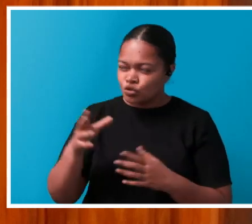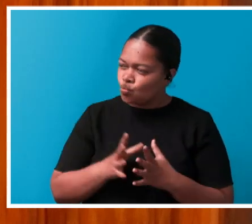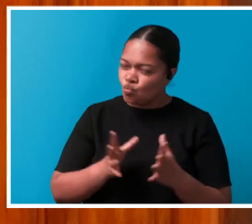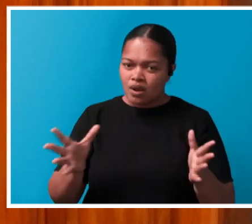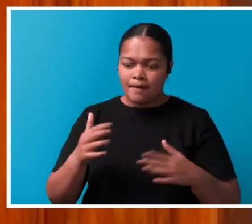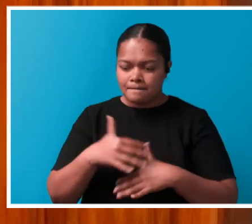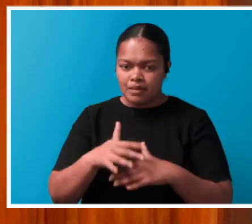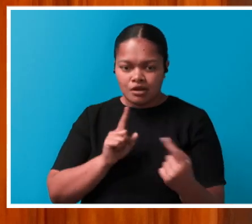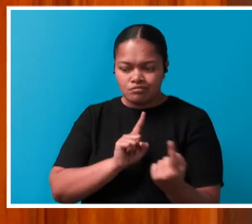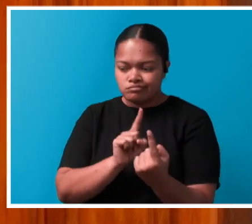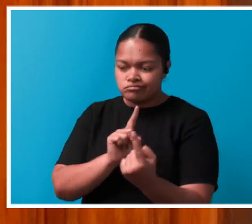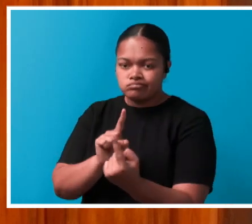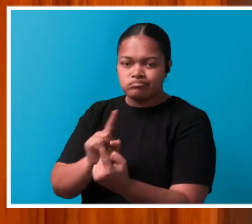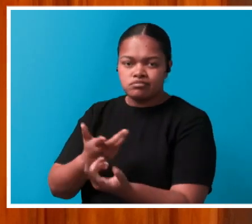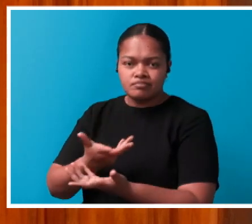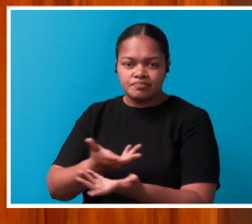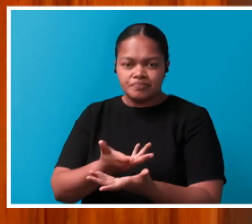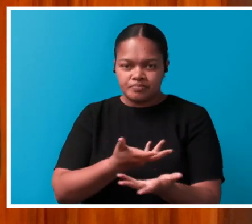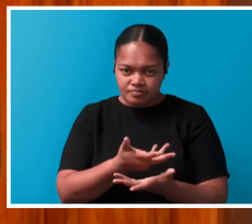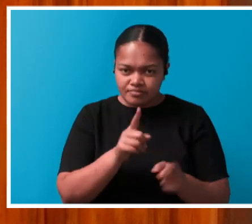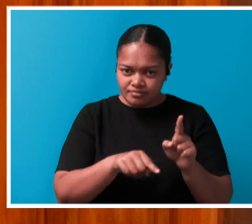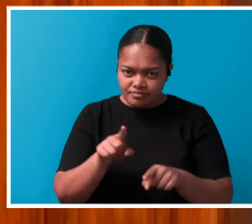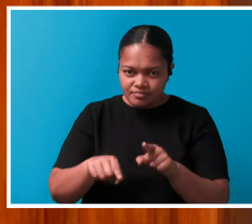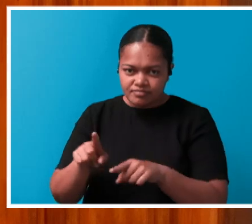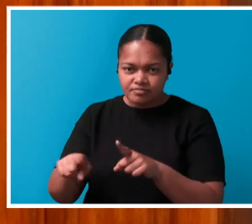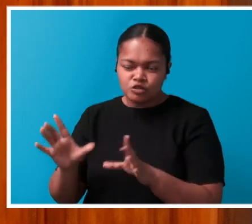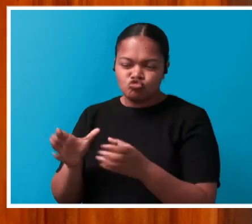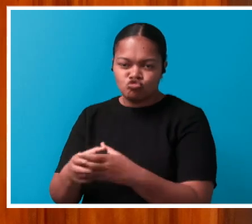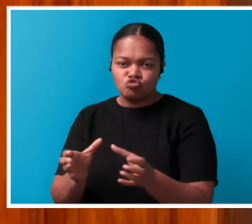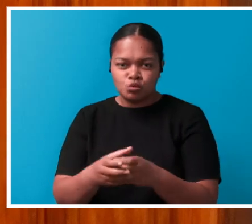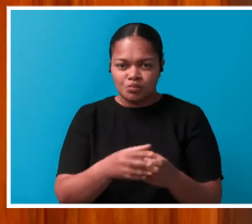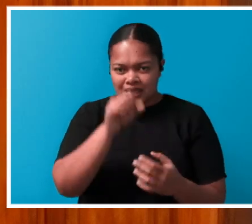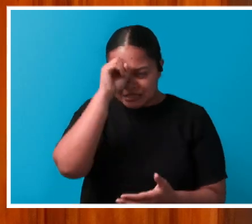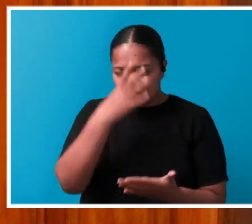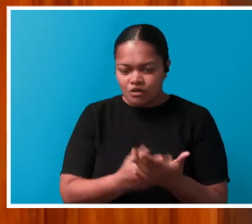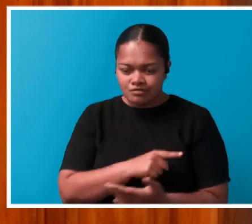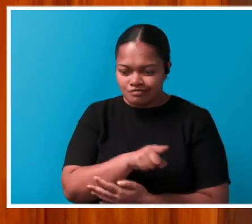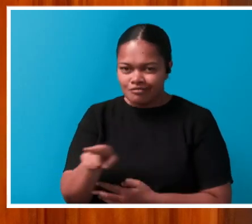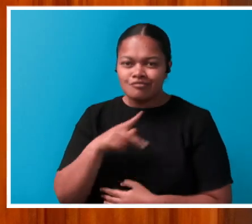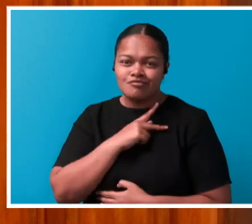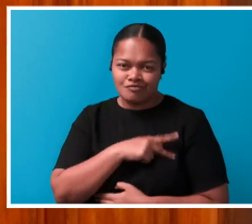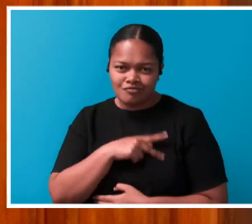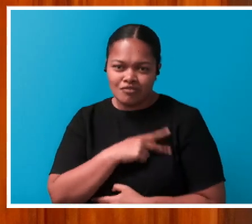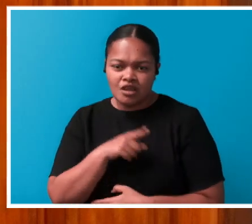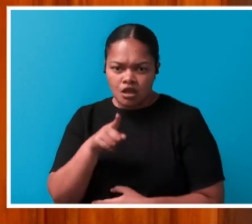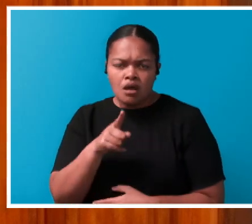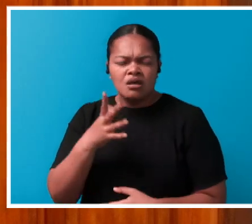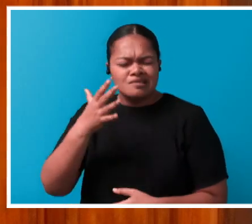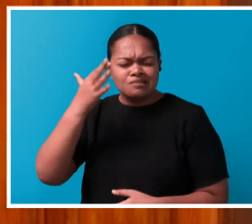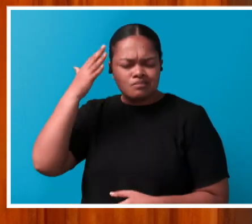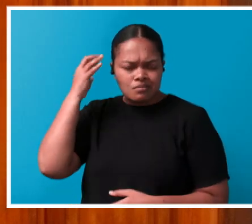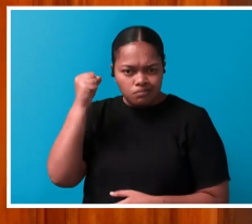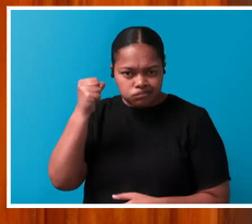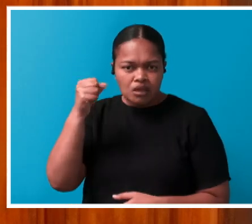consultation and diverse thematic working groups of experts and professionals that reflected the needs